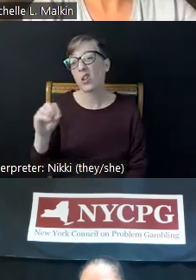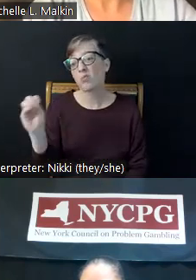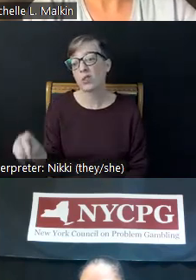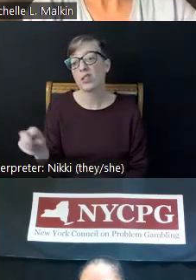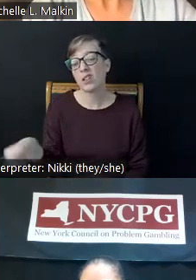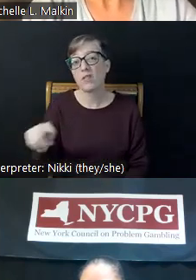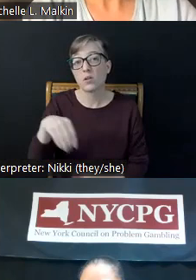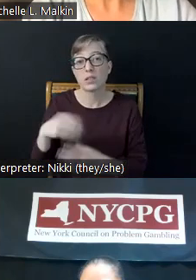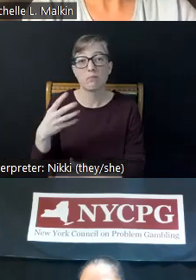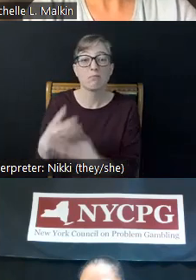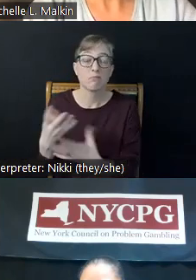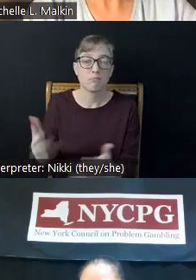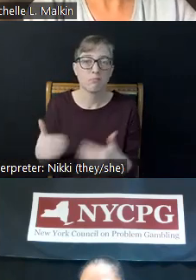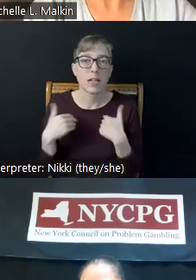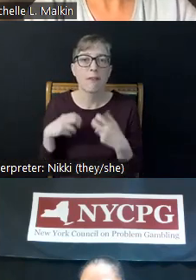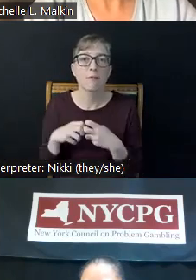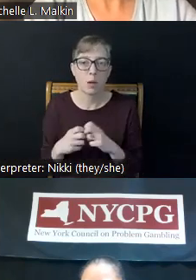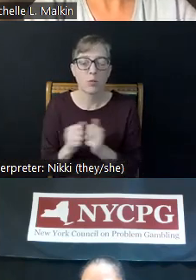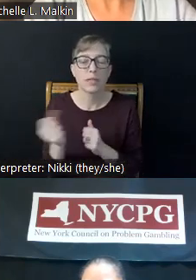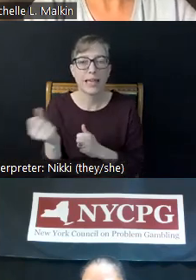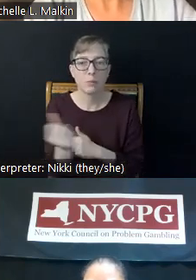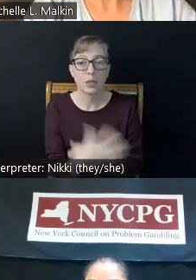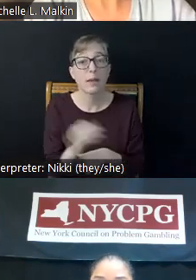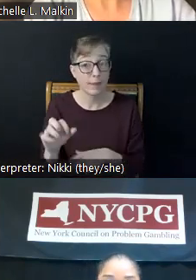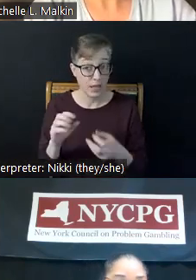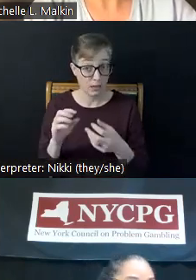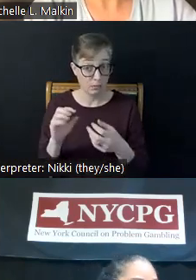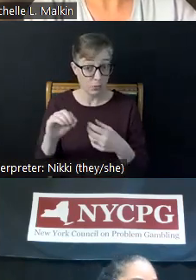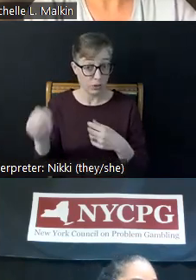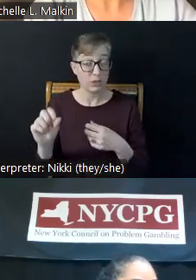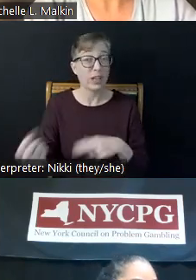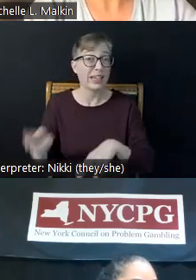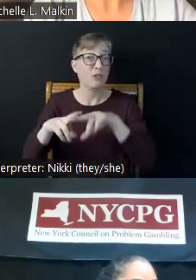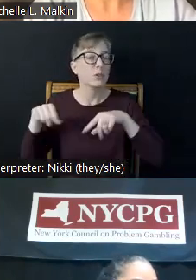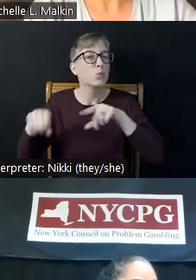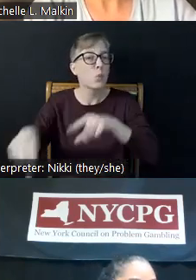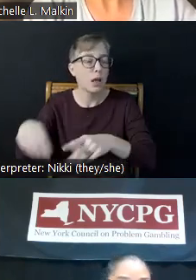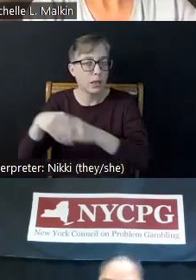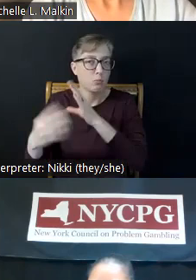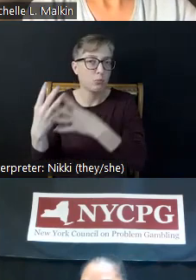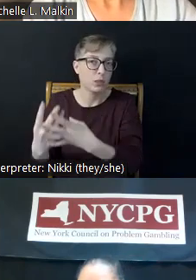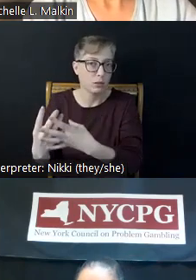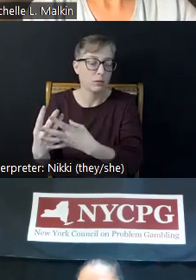said before, that percentage can actually increase while they're on the inside as they cross-addict from